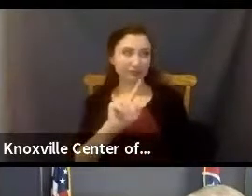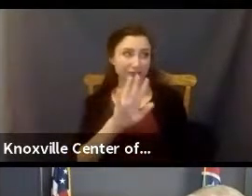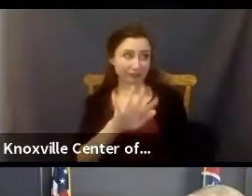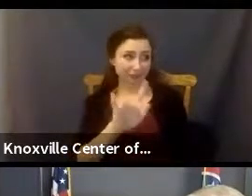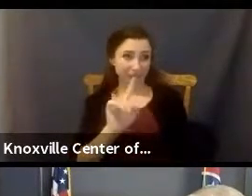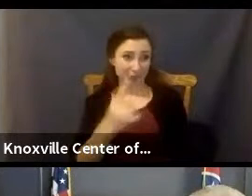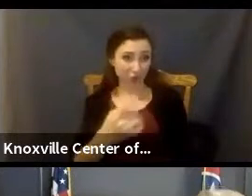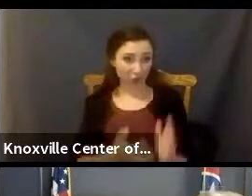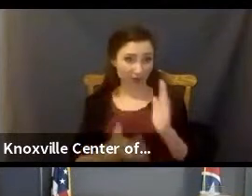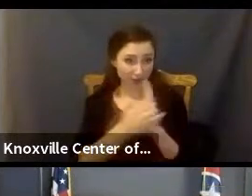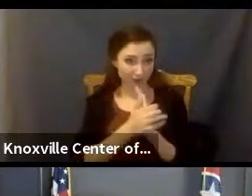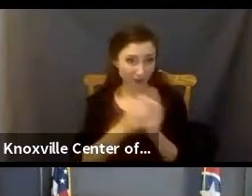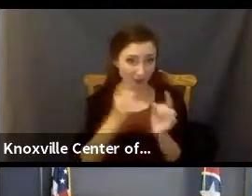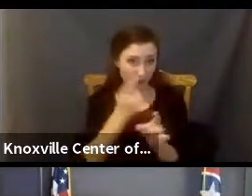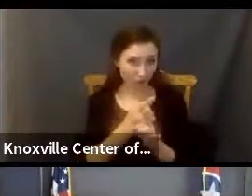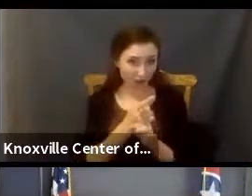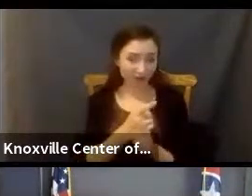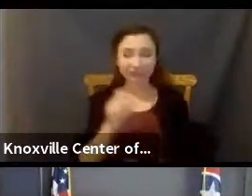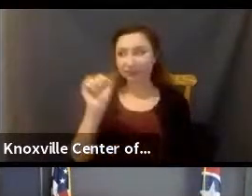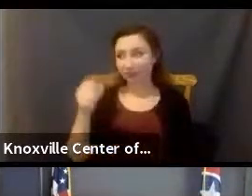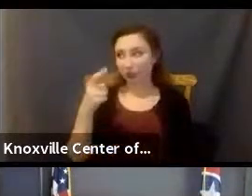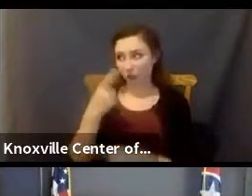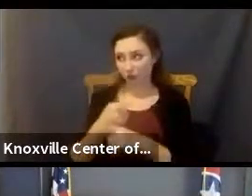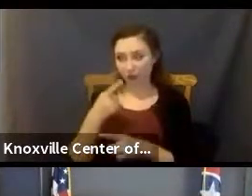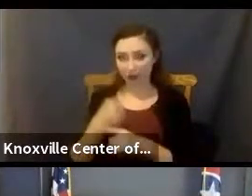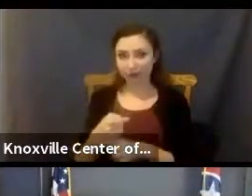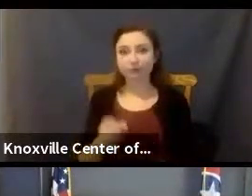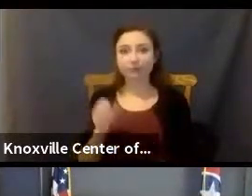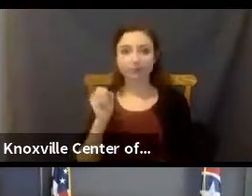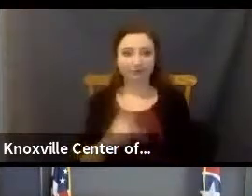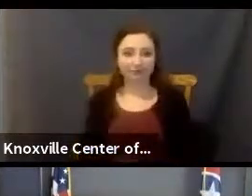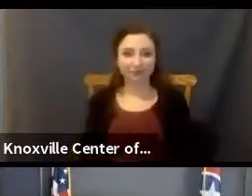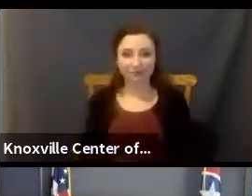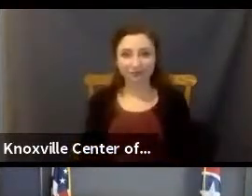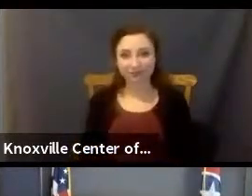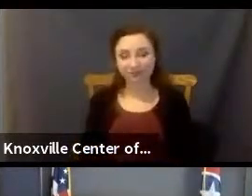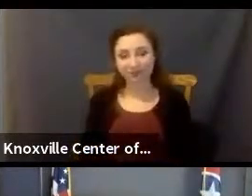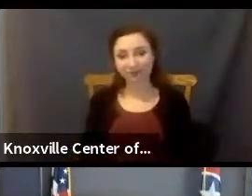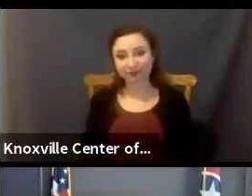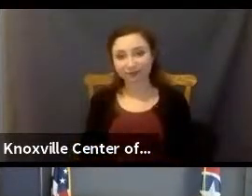we're voting on, correct? Correct, Dr. Hurt, that's correct.